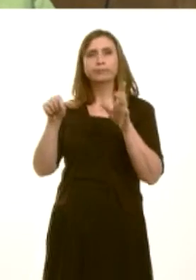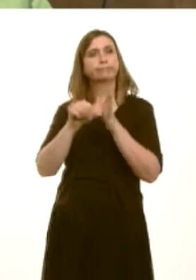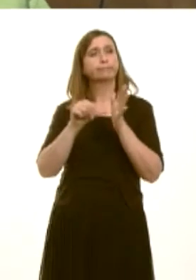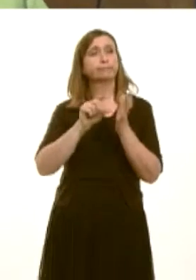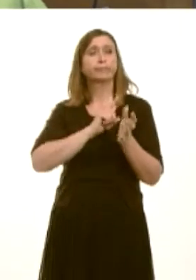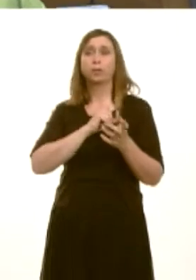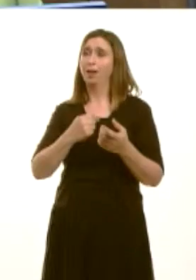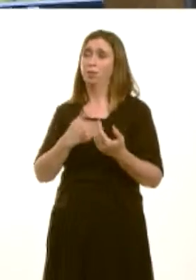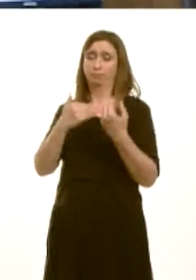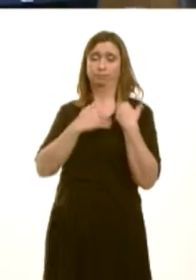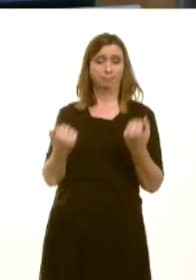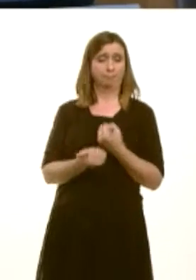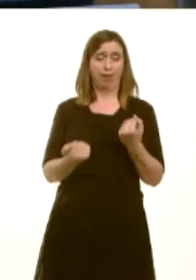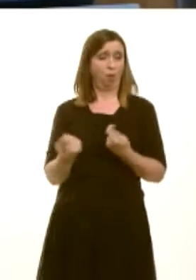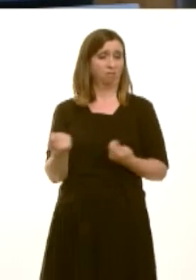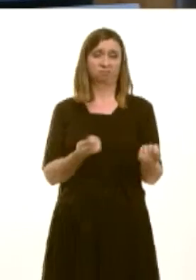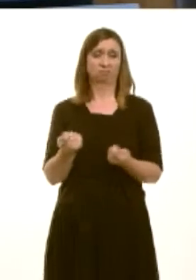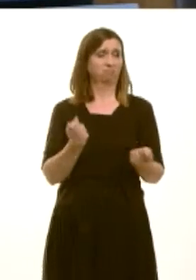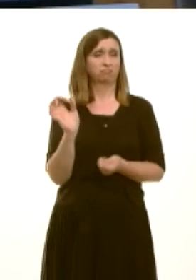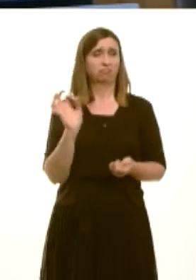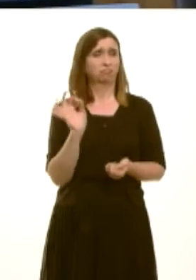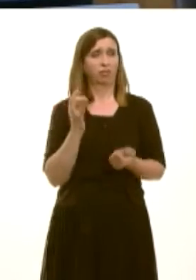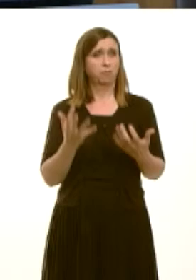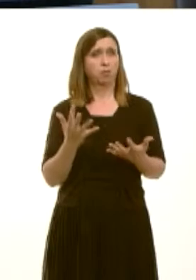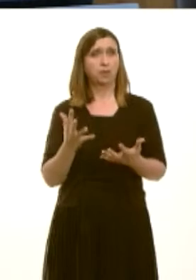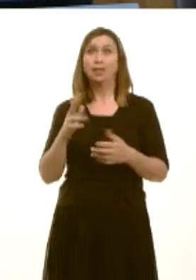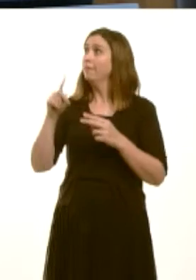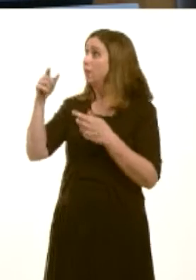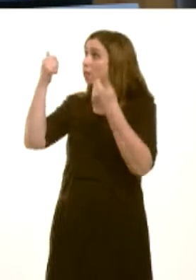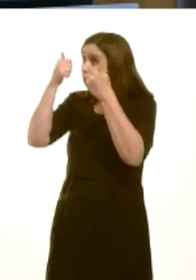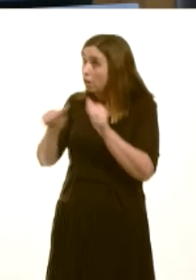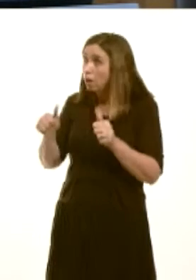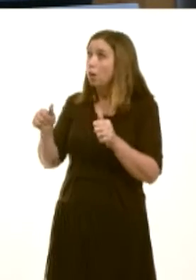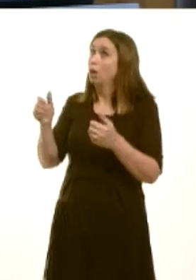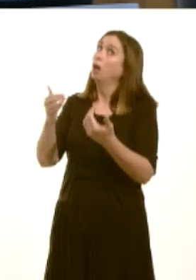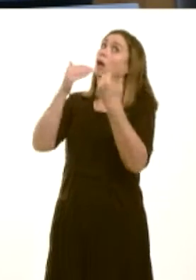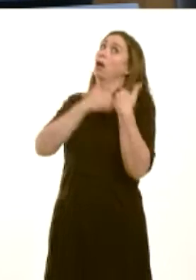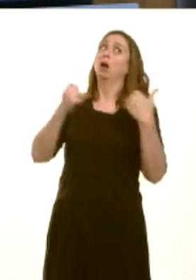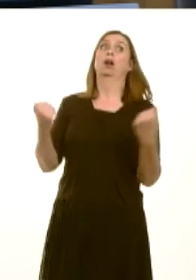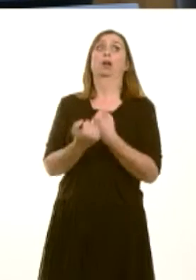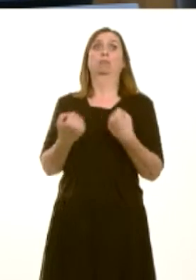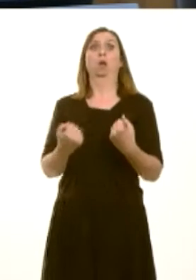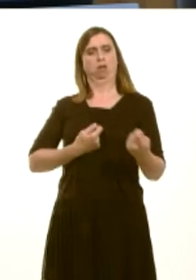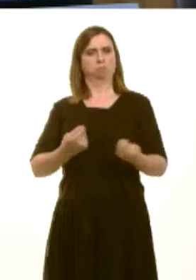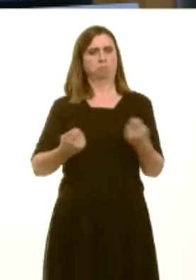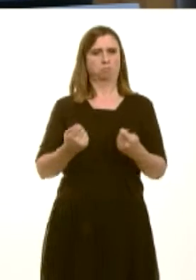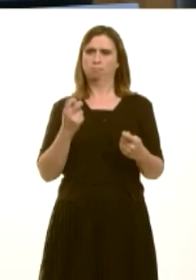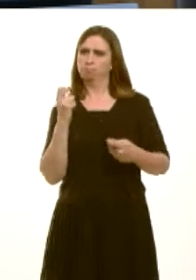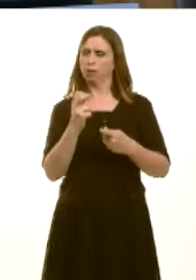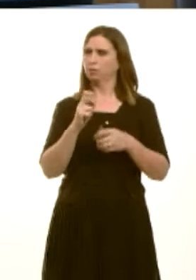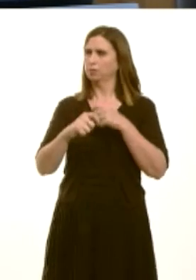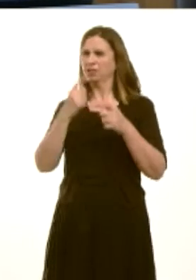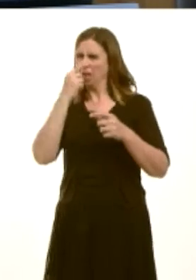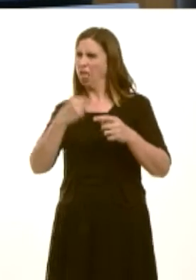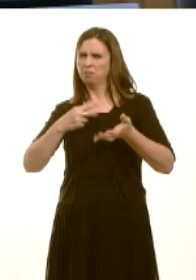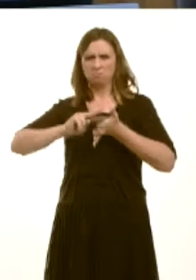buses themselves. So new powers would give us an opportunity to ensure that the services we have now are more